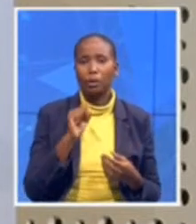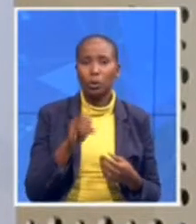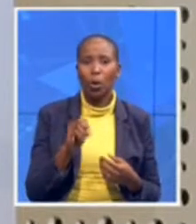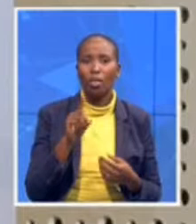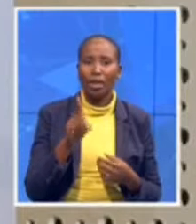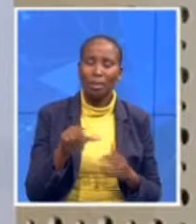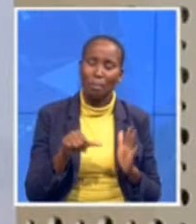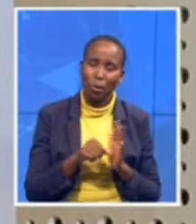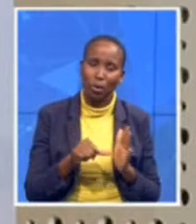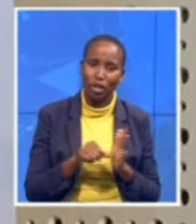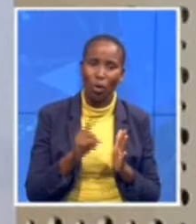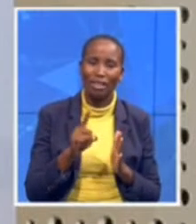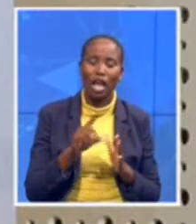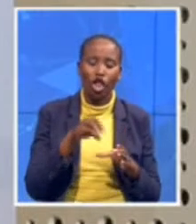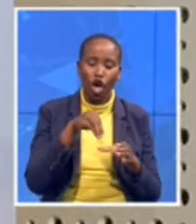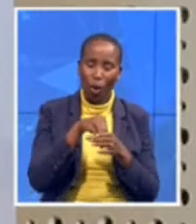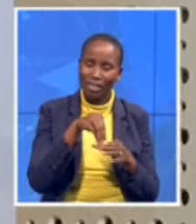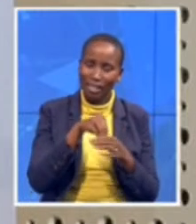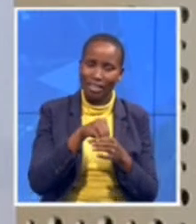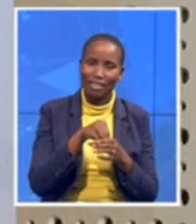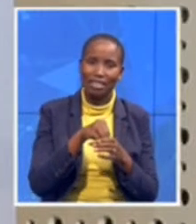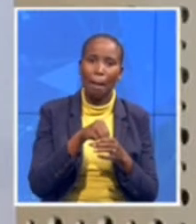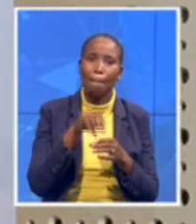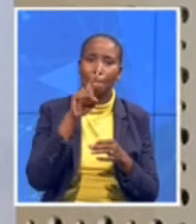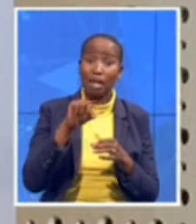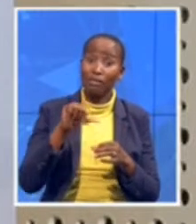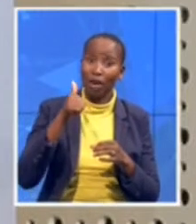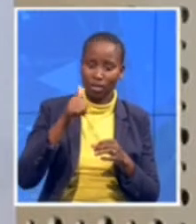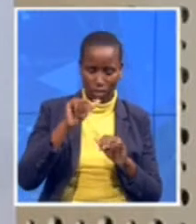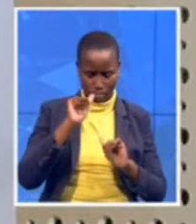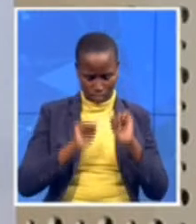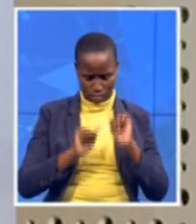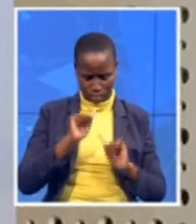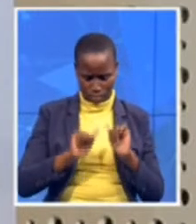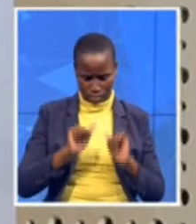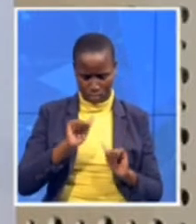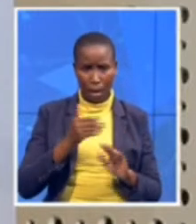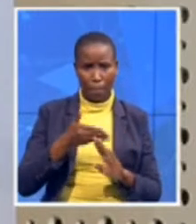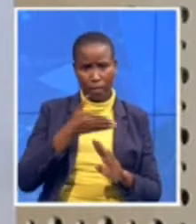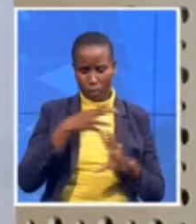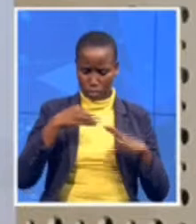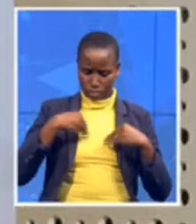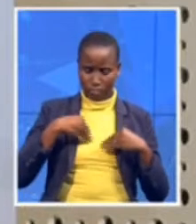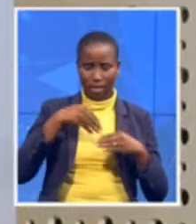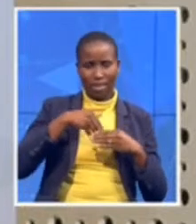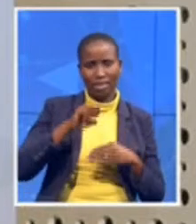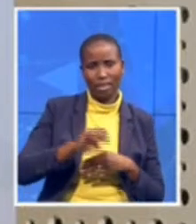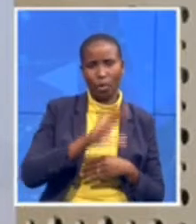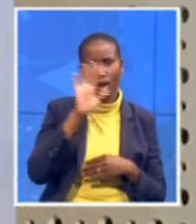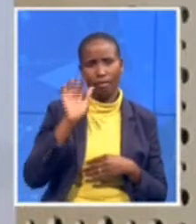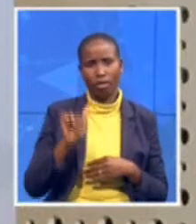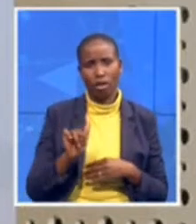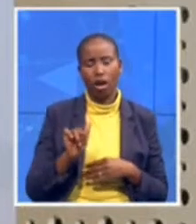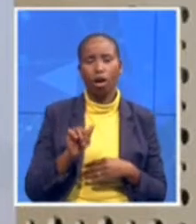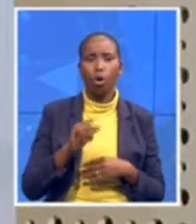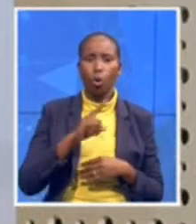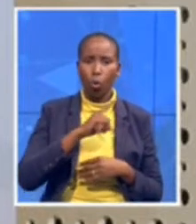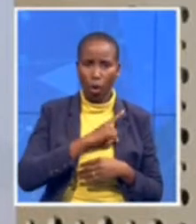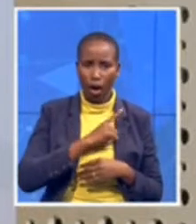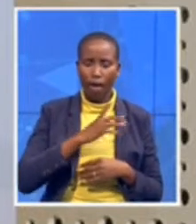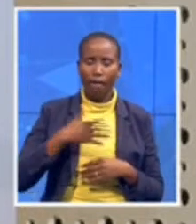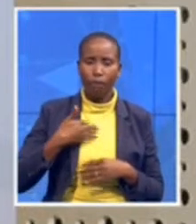reassessed before it is distributed in South Africa, so that we empower our own consumers before they access the